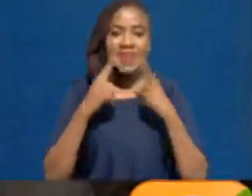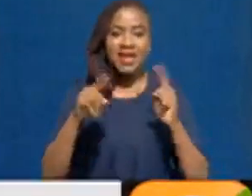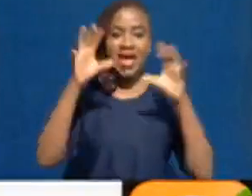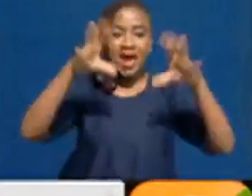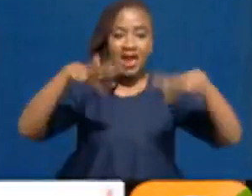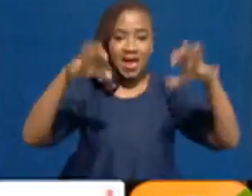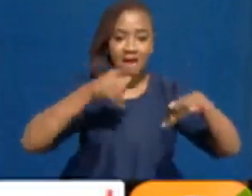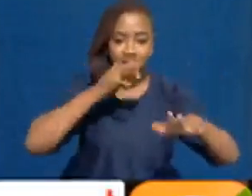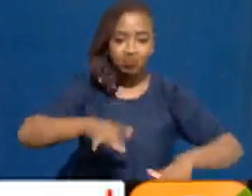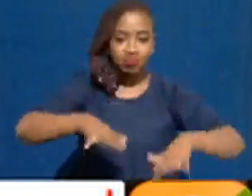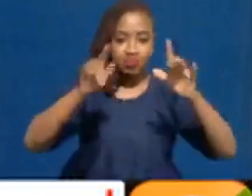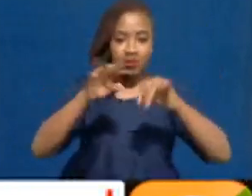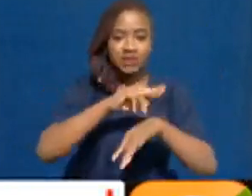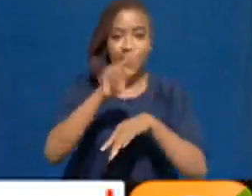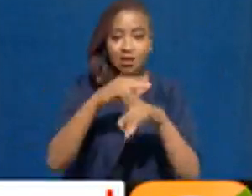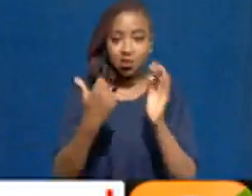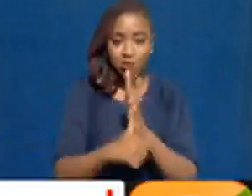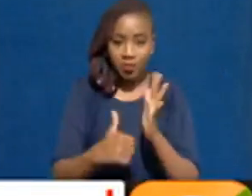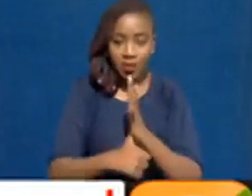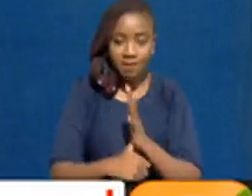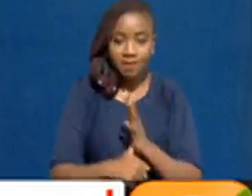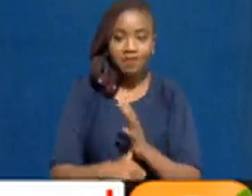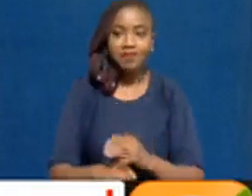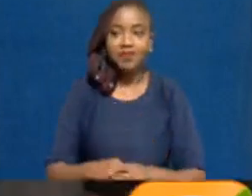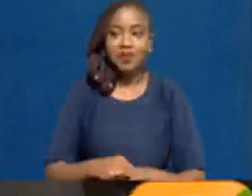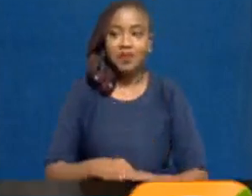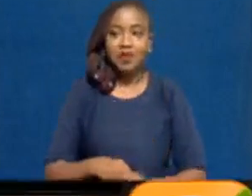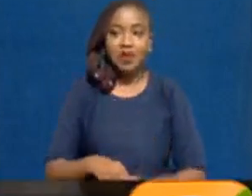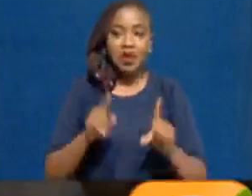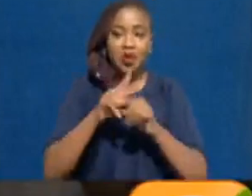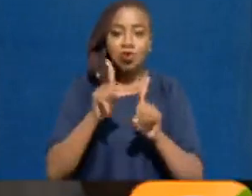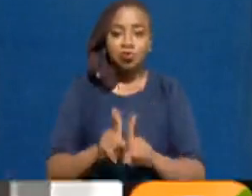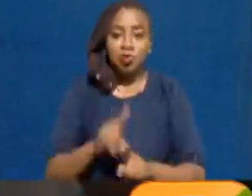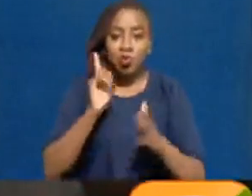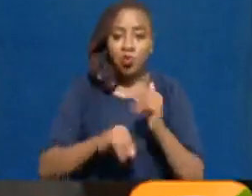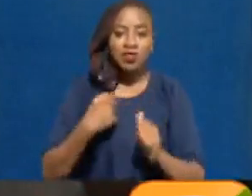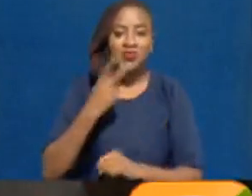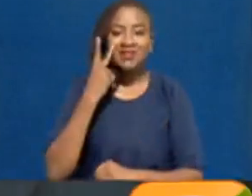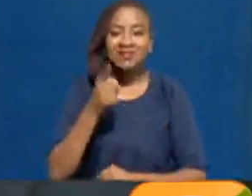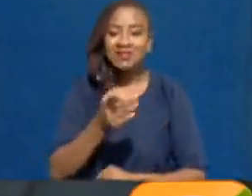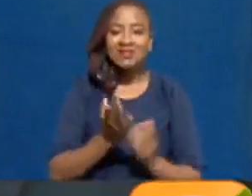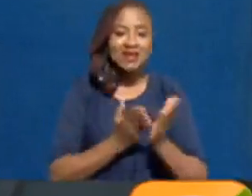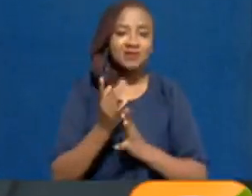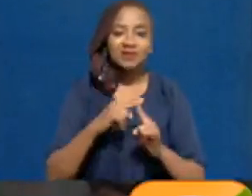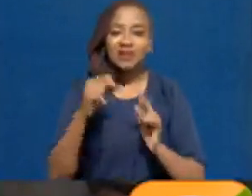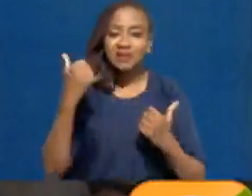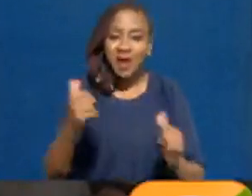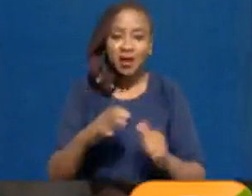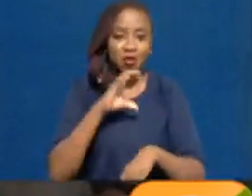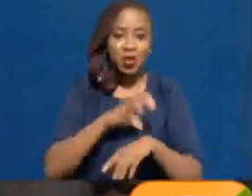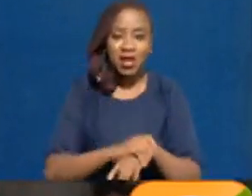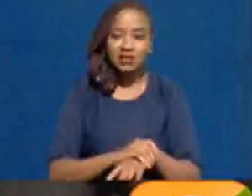Nino rains and floods as a national disaster. To date, what we have been seeing is just lip service. We are yet to see any meaningful,